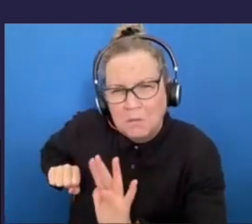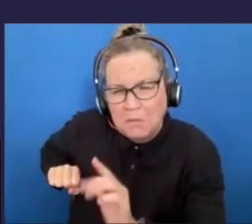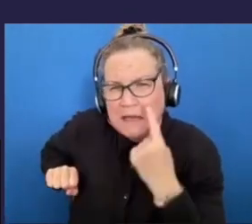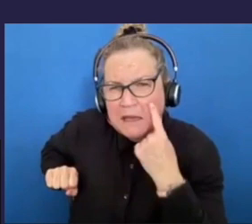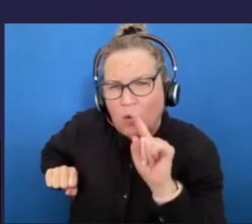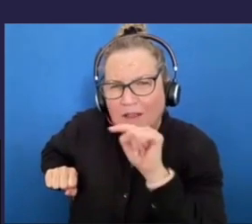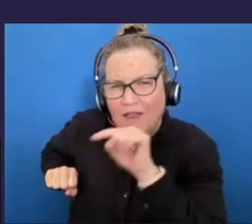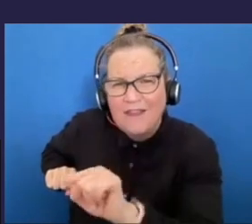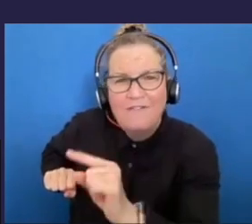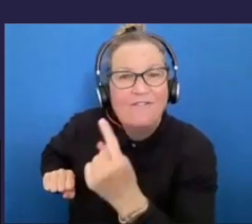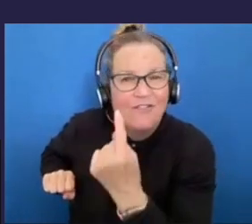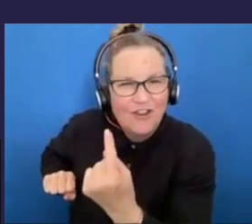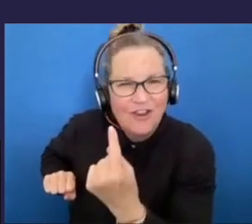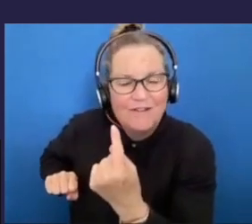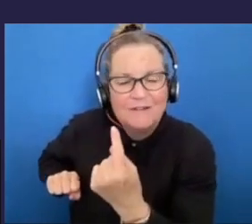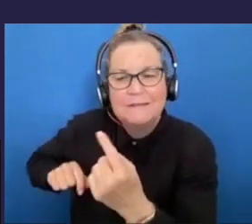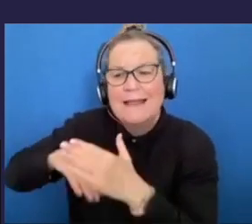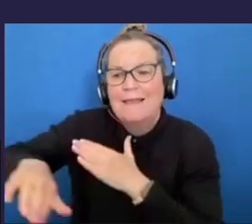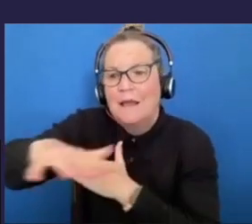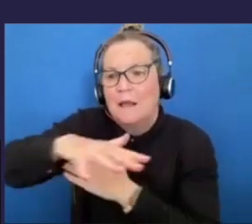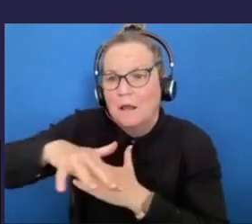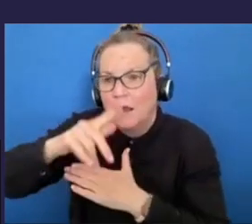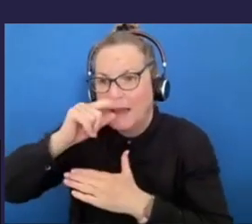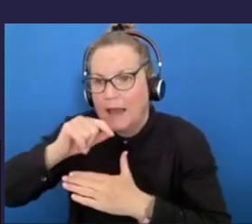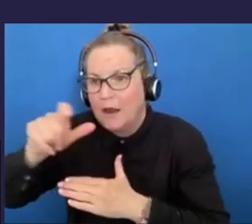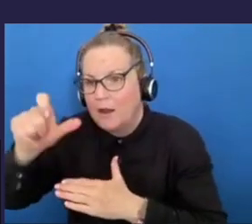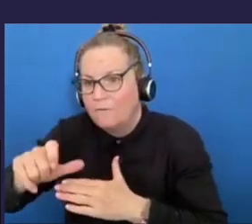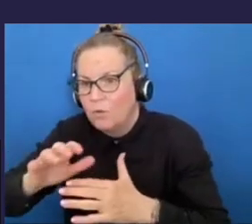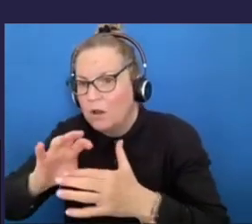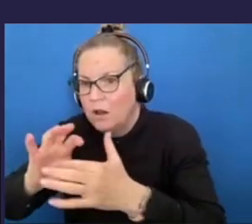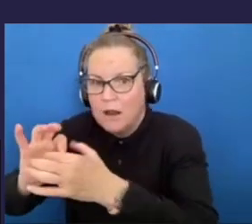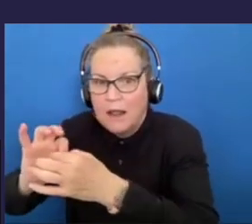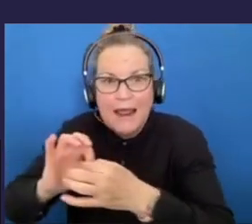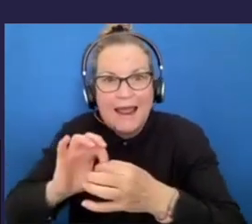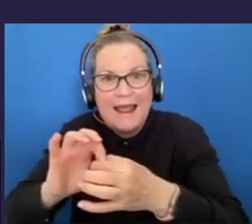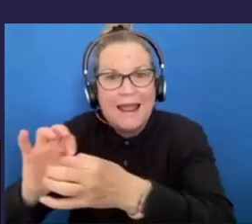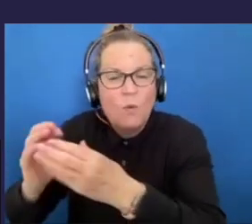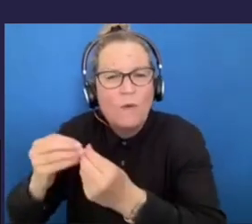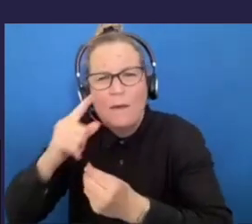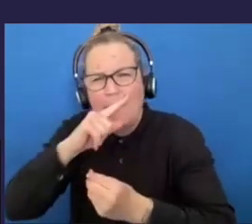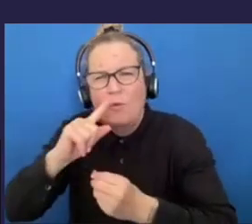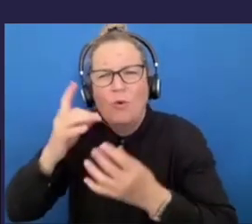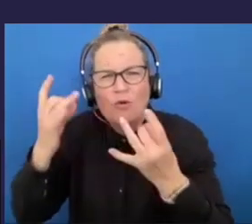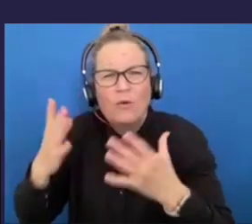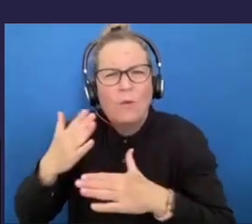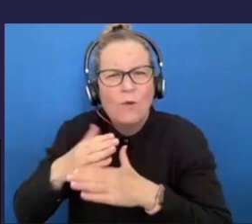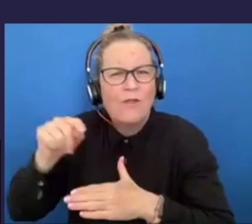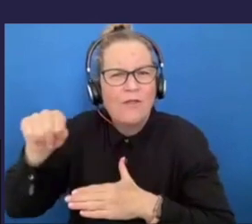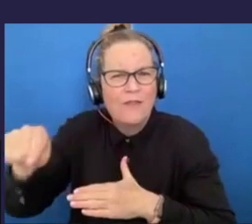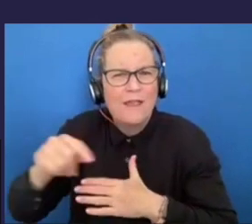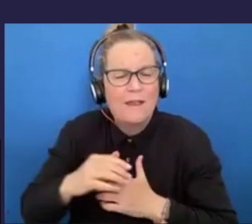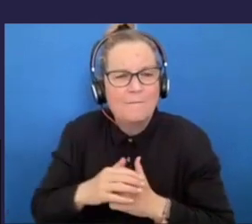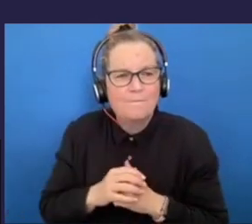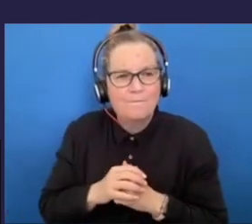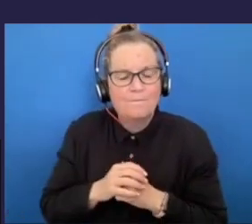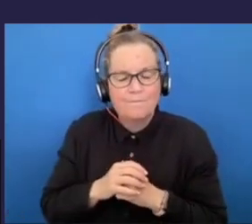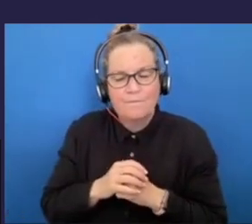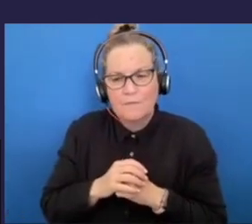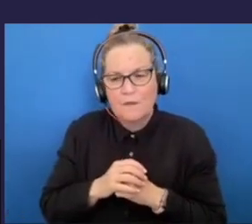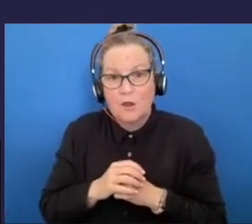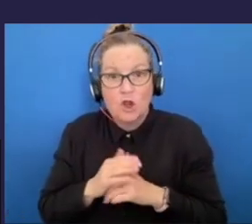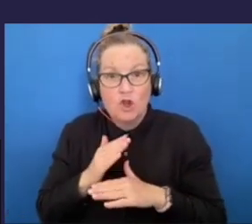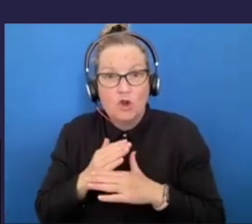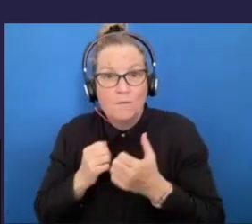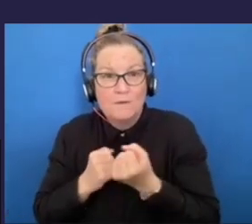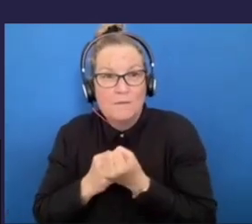setting to help the individual connect socially with others that are regularly there. Support on the job has several factors. The first, and